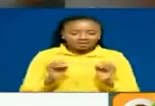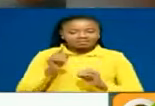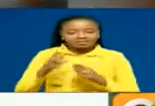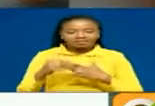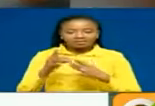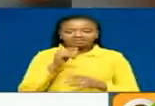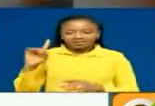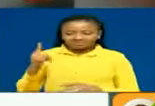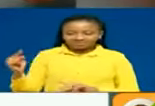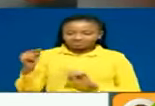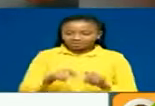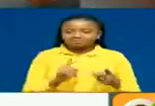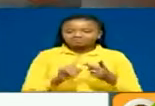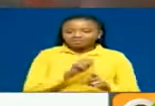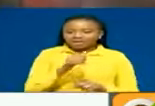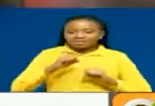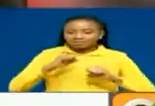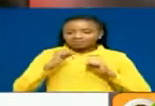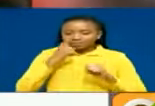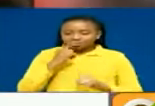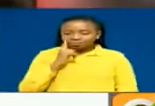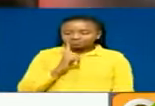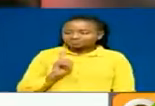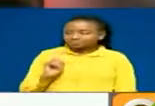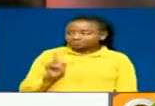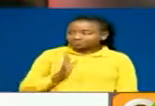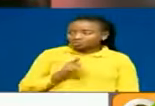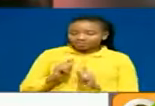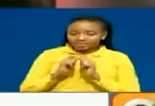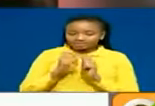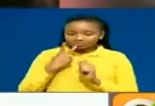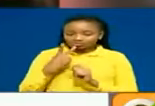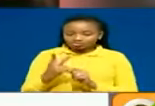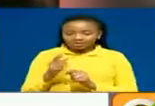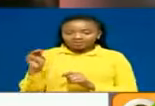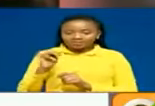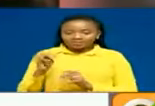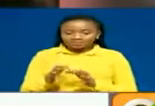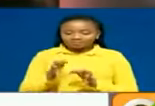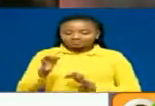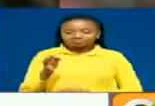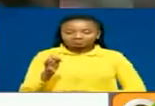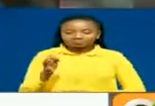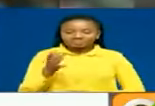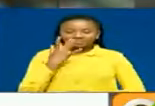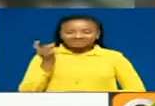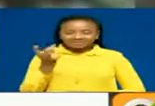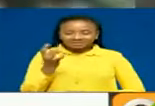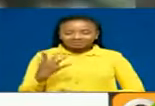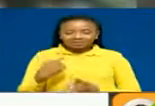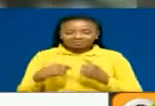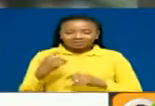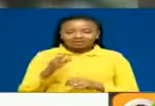arrive in the country. Other top athletes include women's 200-meter Olympic silver medalist Christine